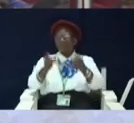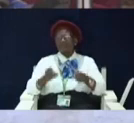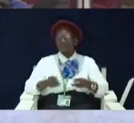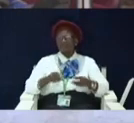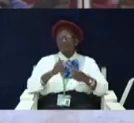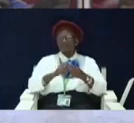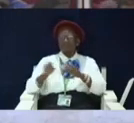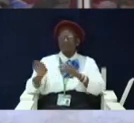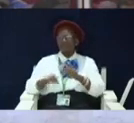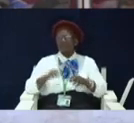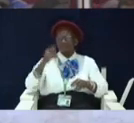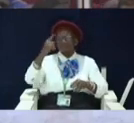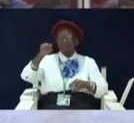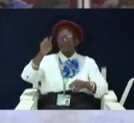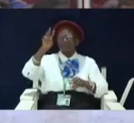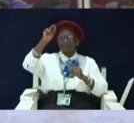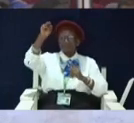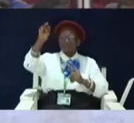So